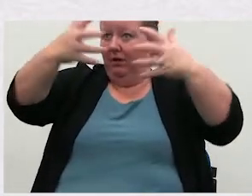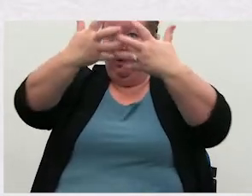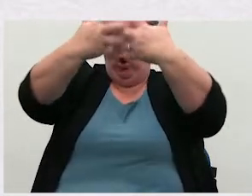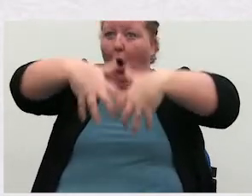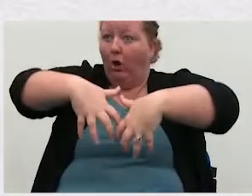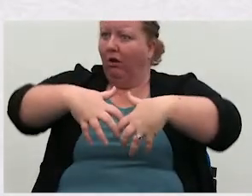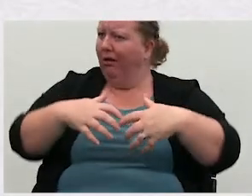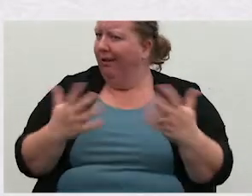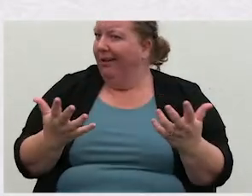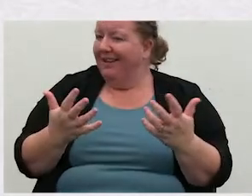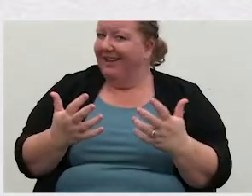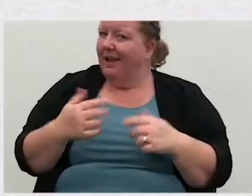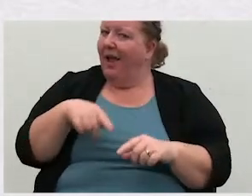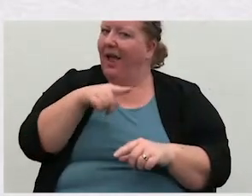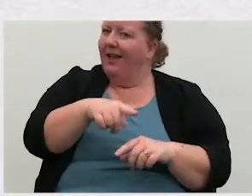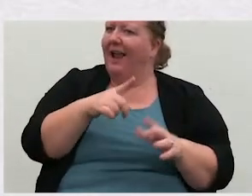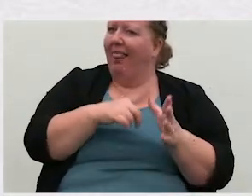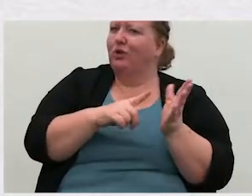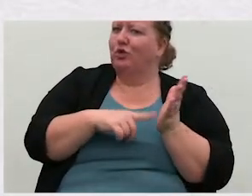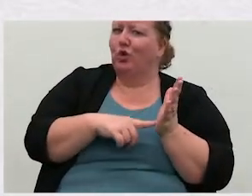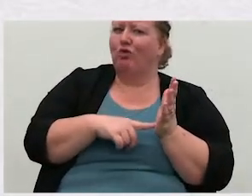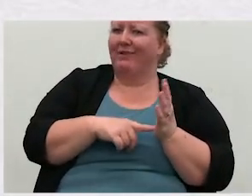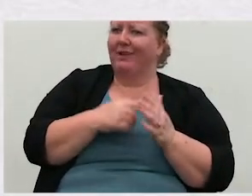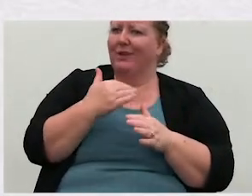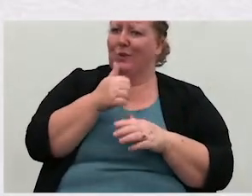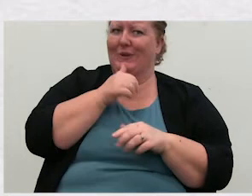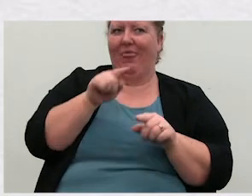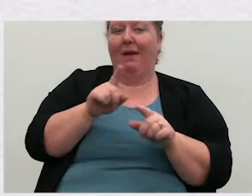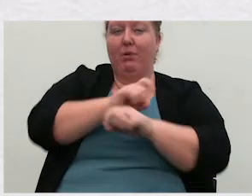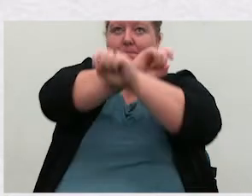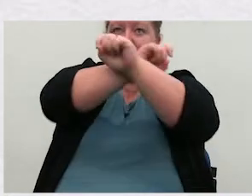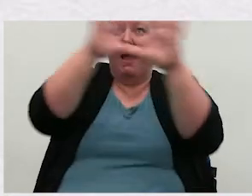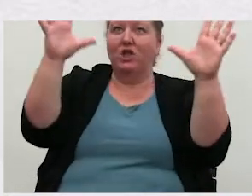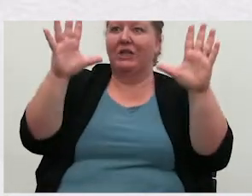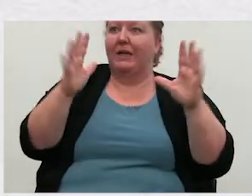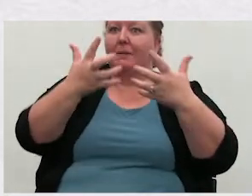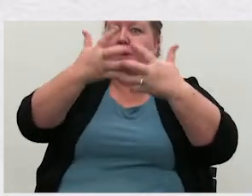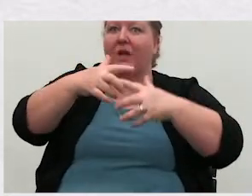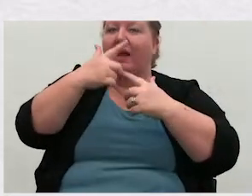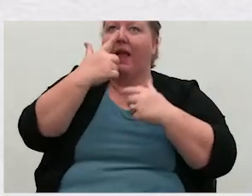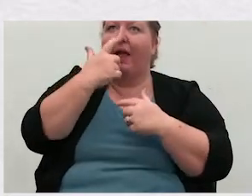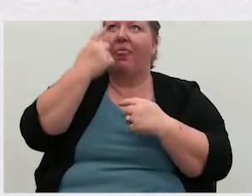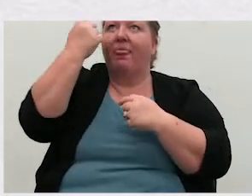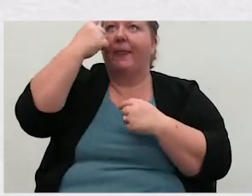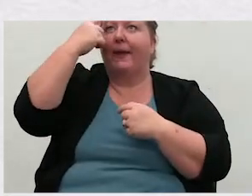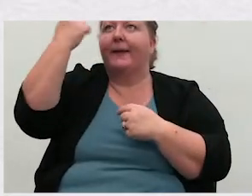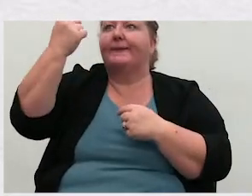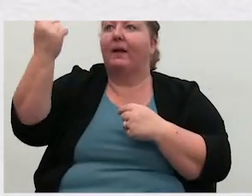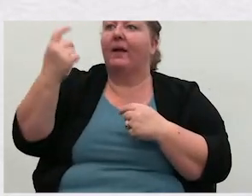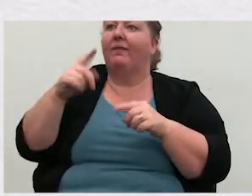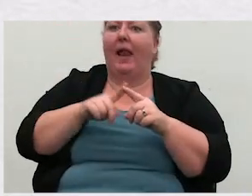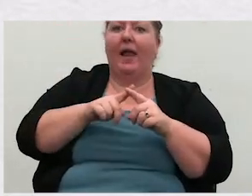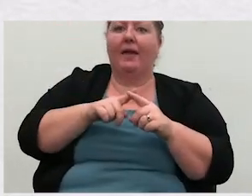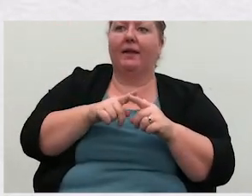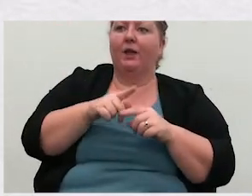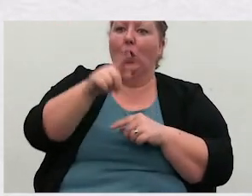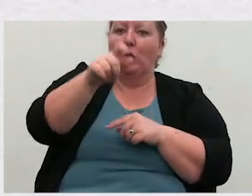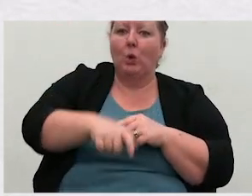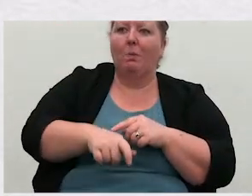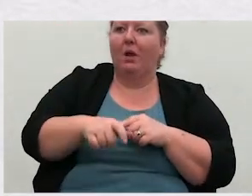around. And he's working with that, an imagining machine that could think like a human being, that could learn like a